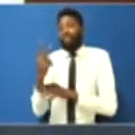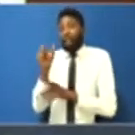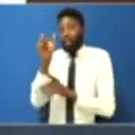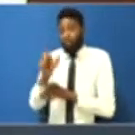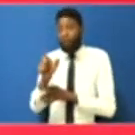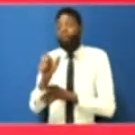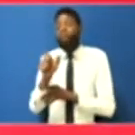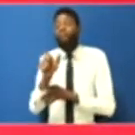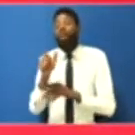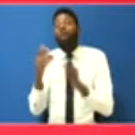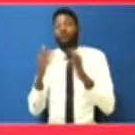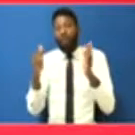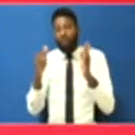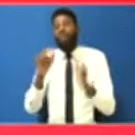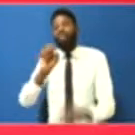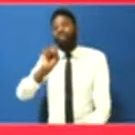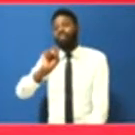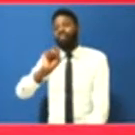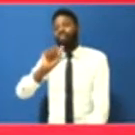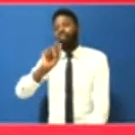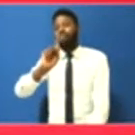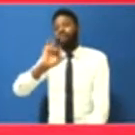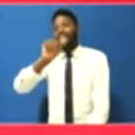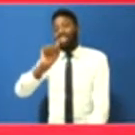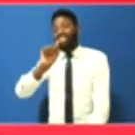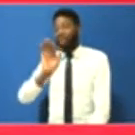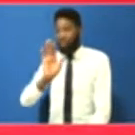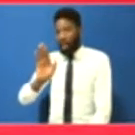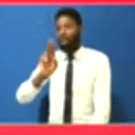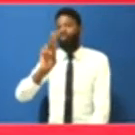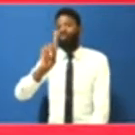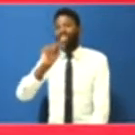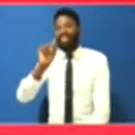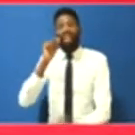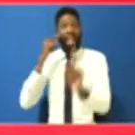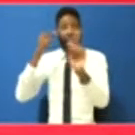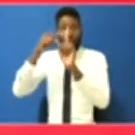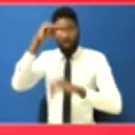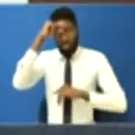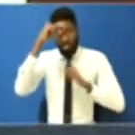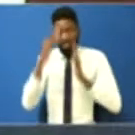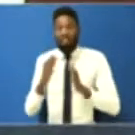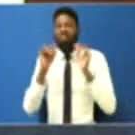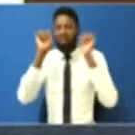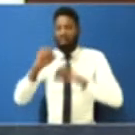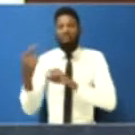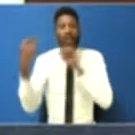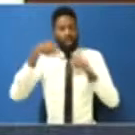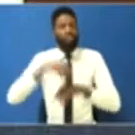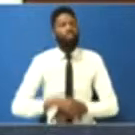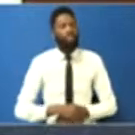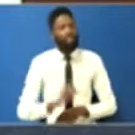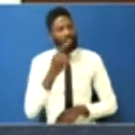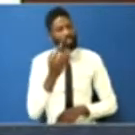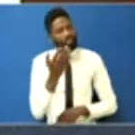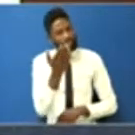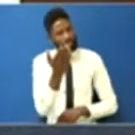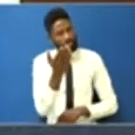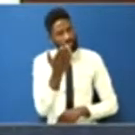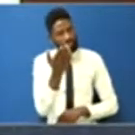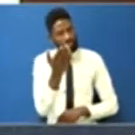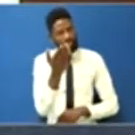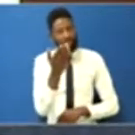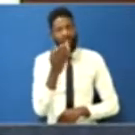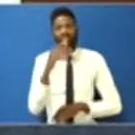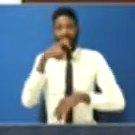for johnson cicada the uda candidate running for governor start with you sir and in